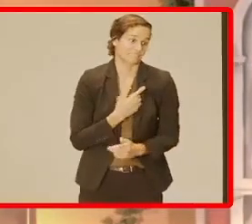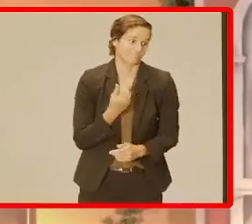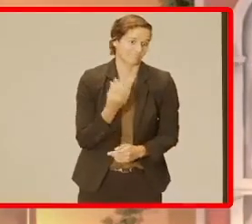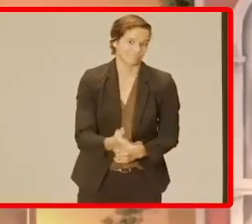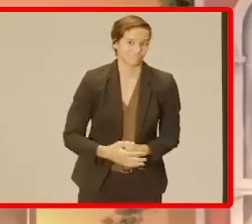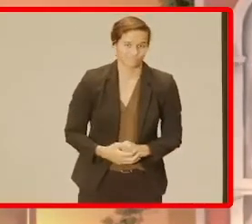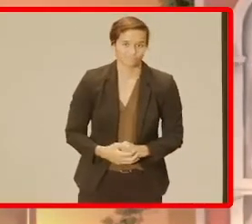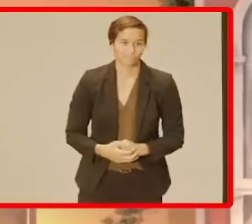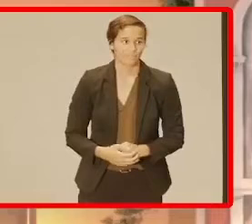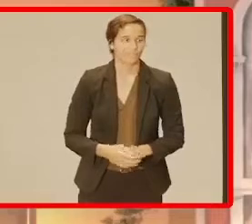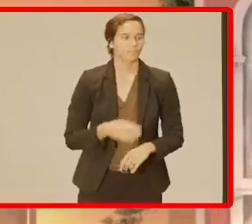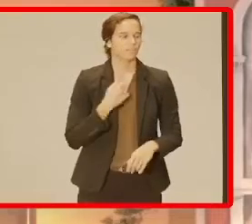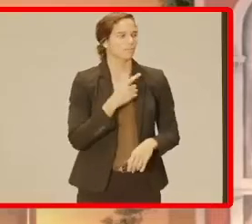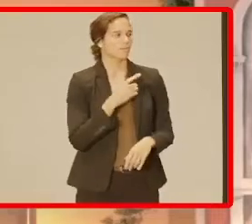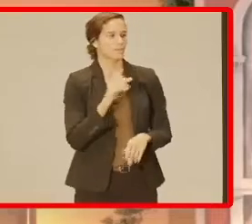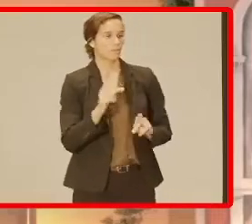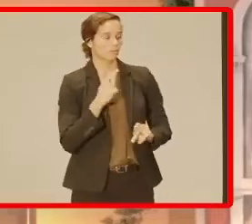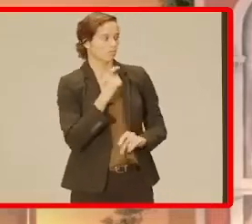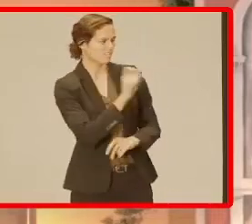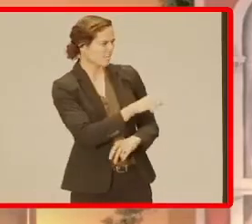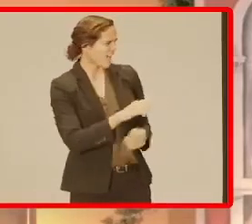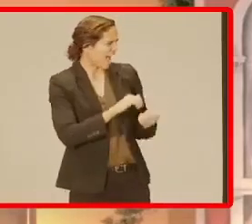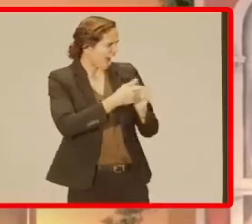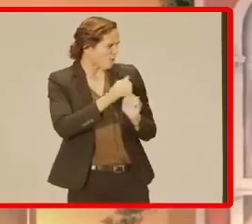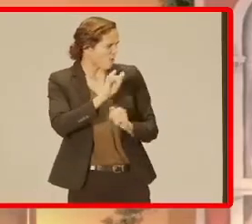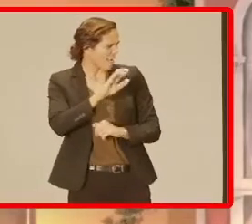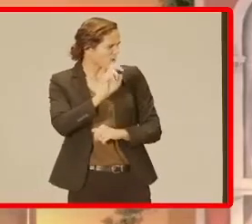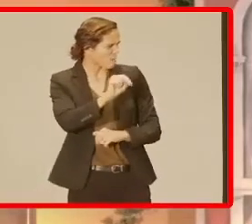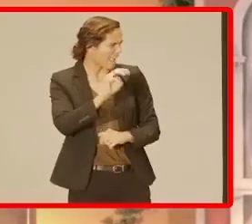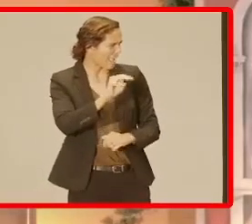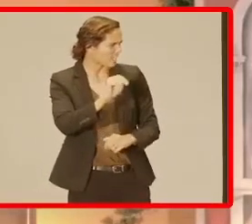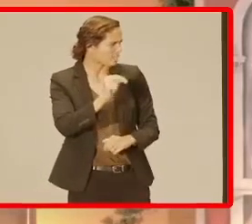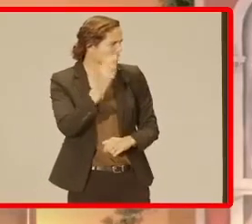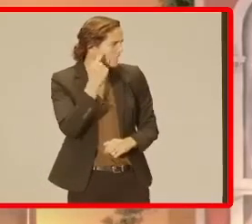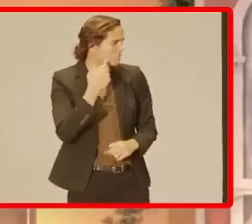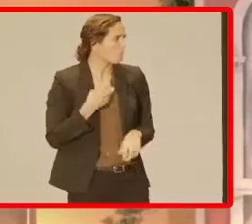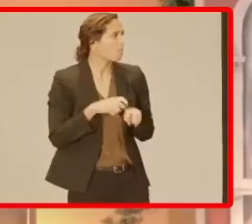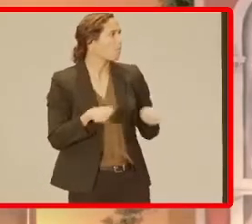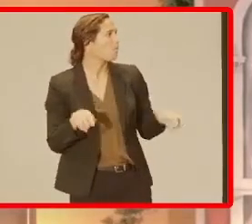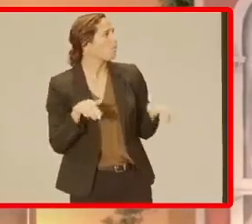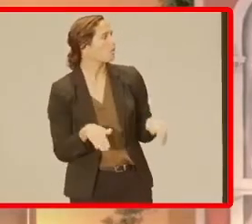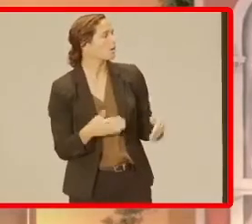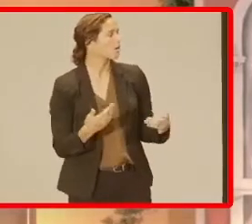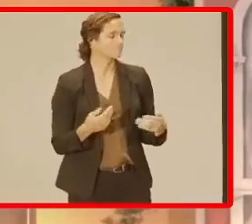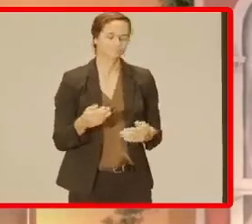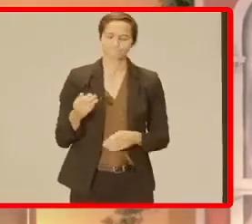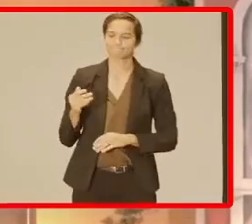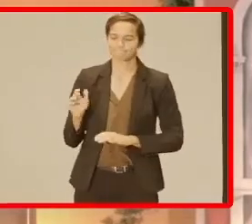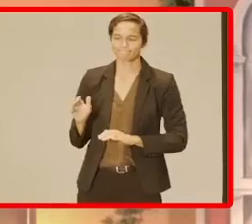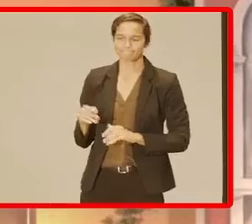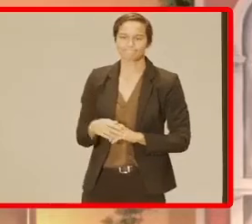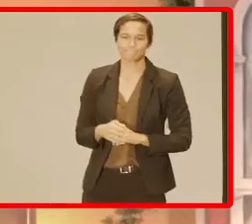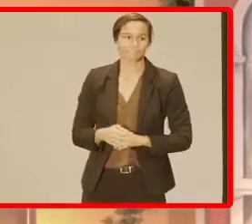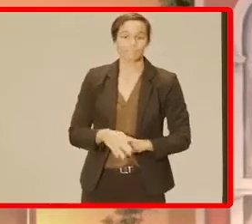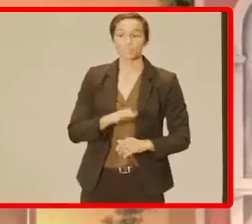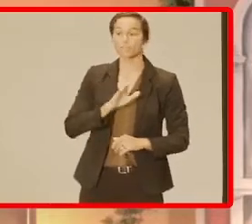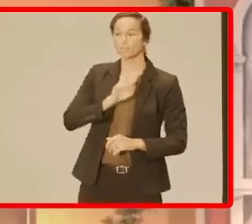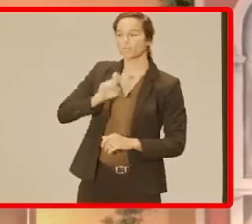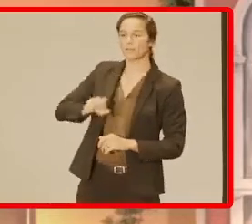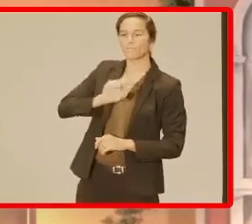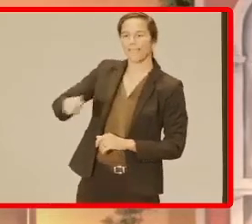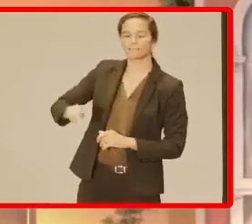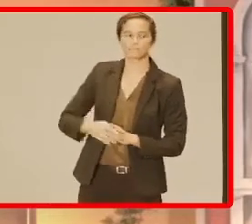Ironman? And really the question people ask is, can you coach someone to increase